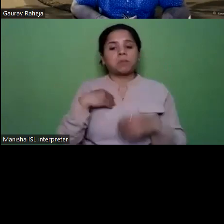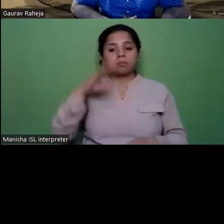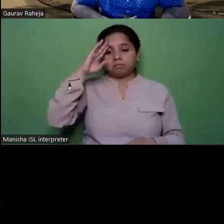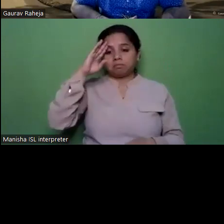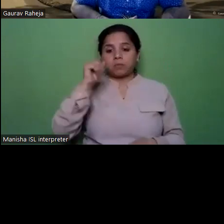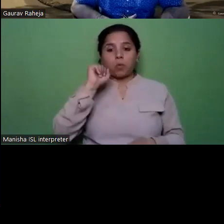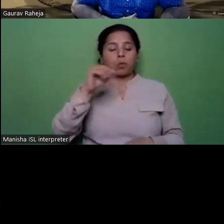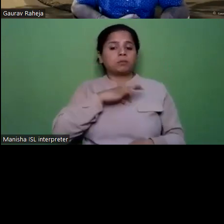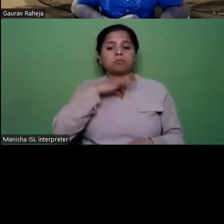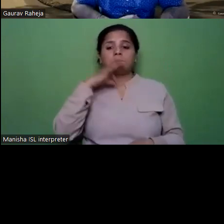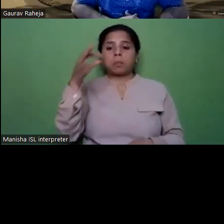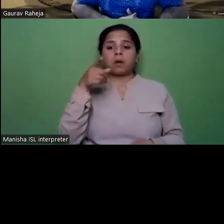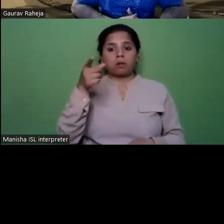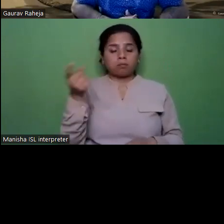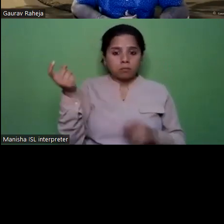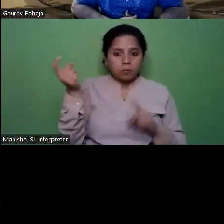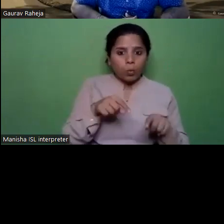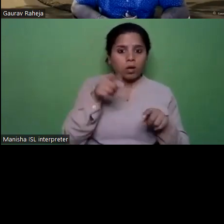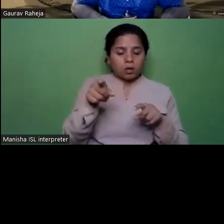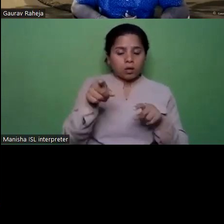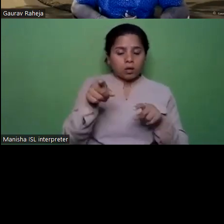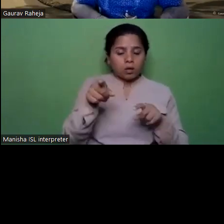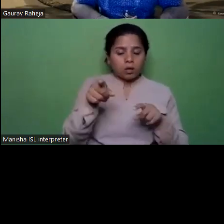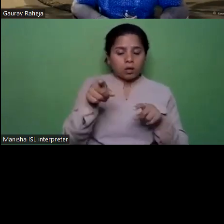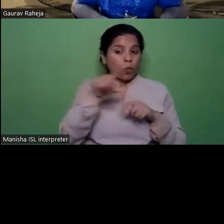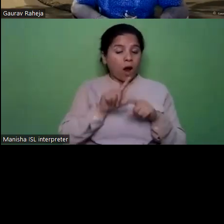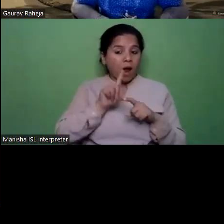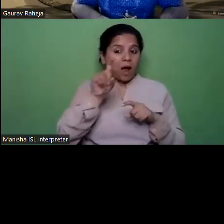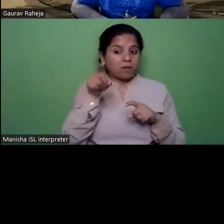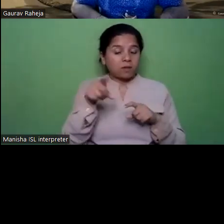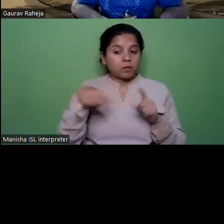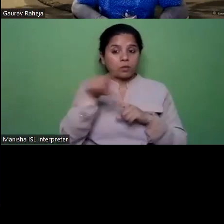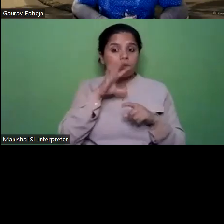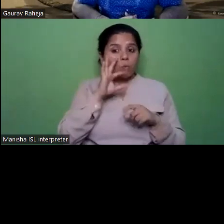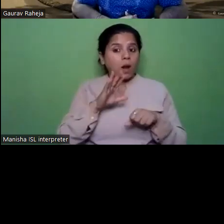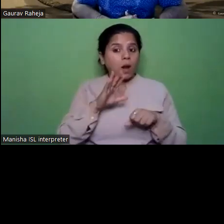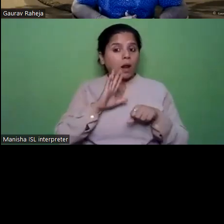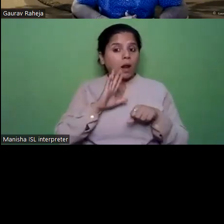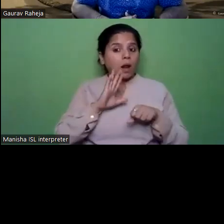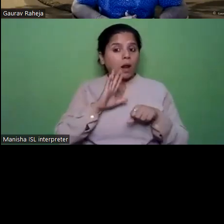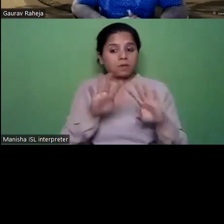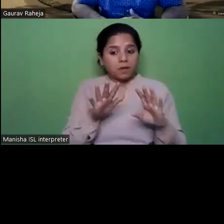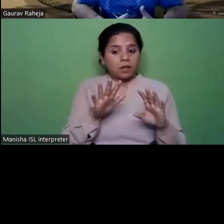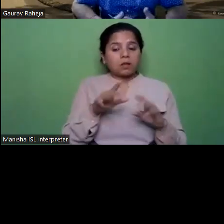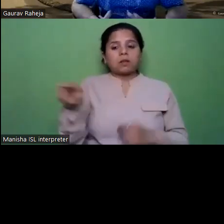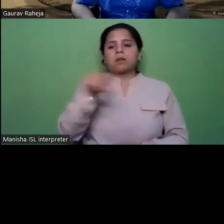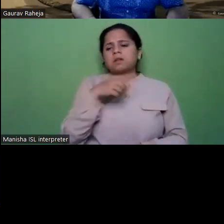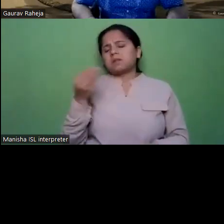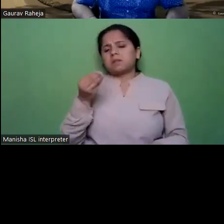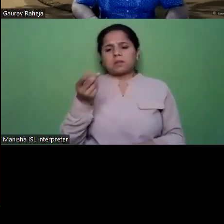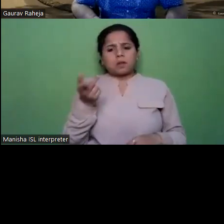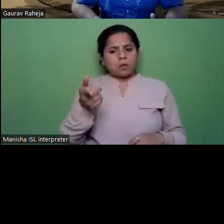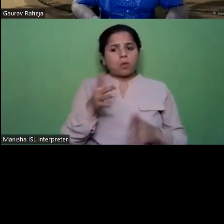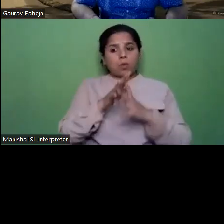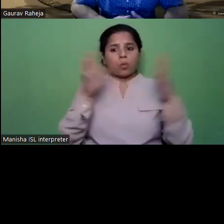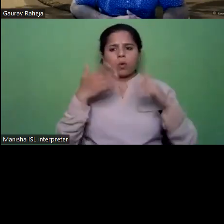of being able to reach here. But if we were to ask you, did you have experiences which you can say you were well